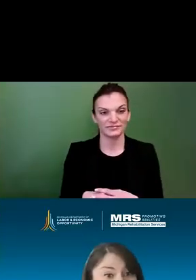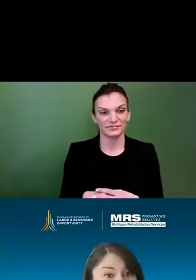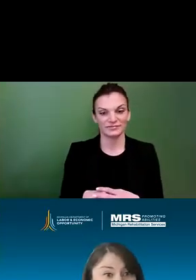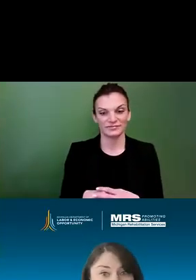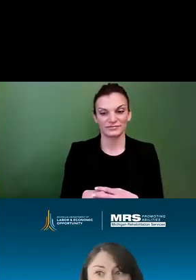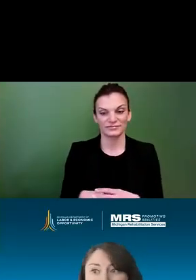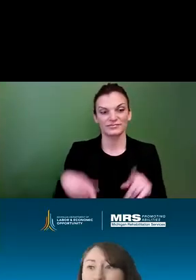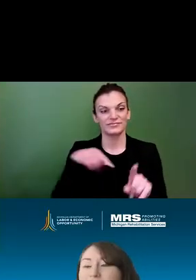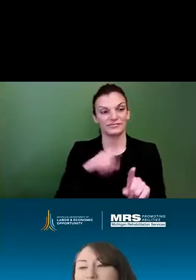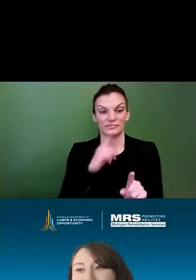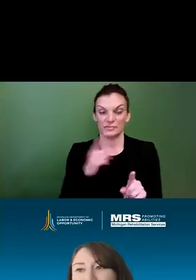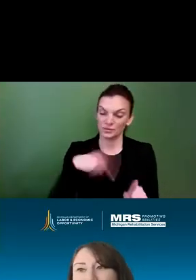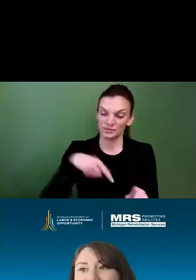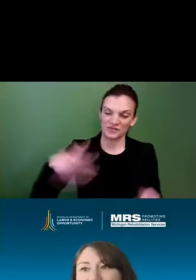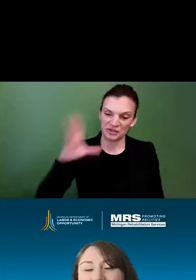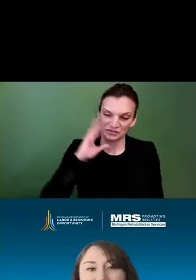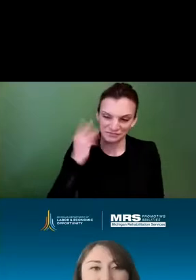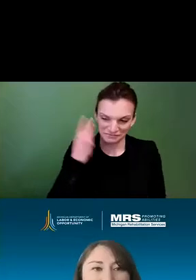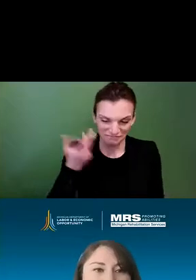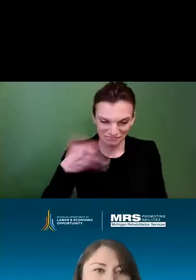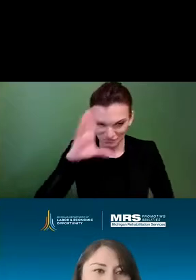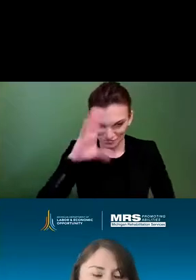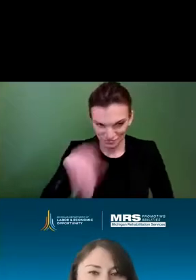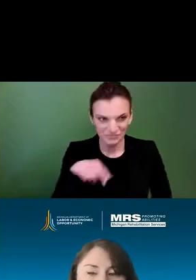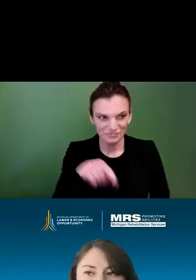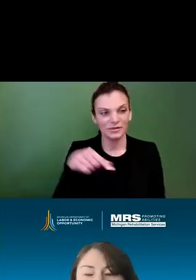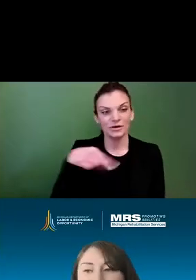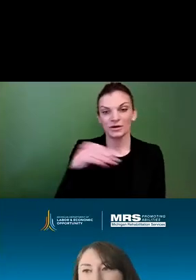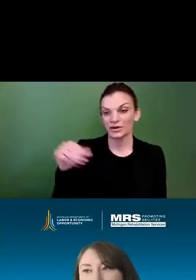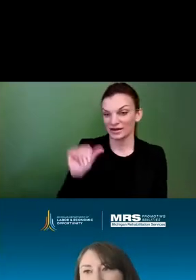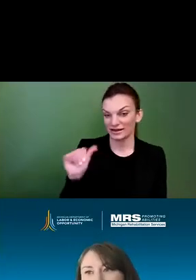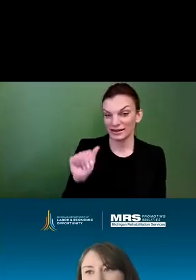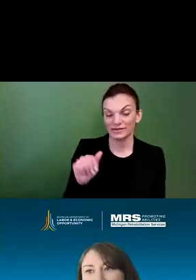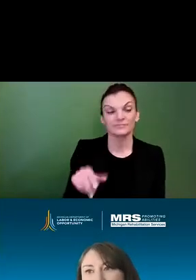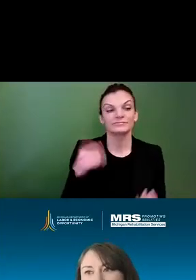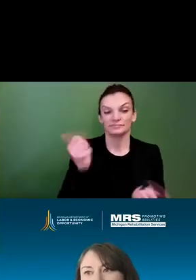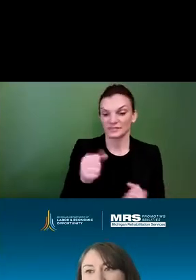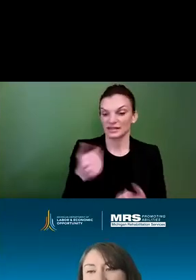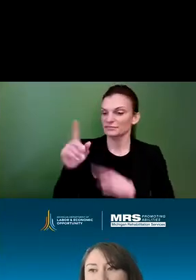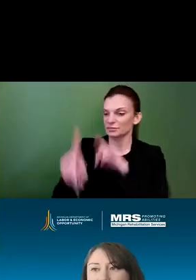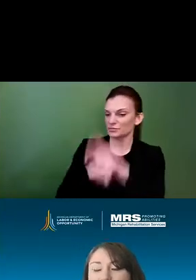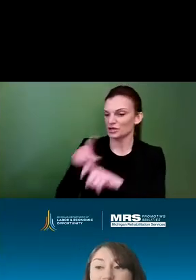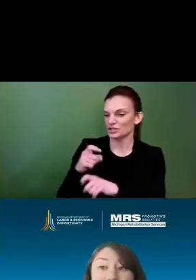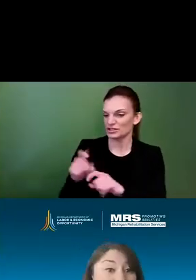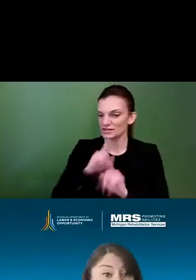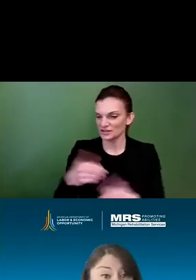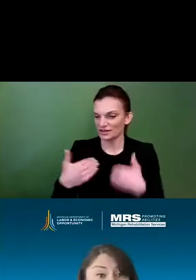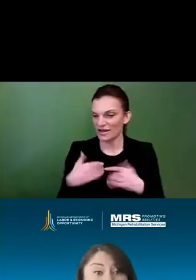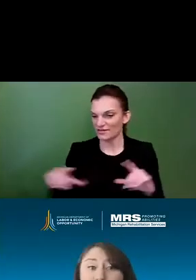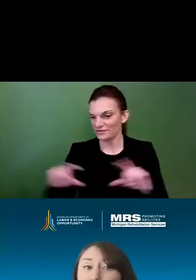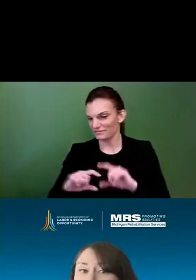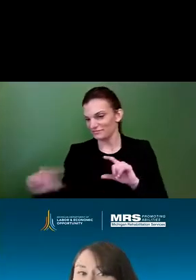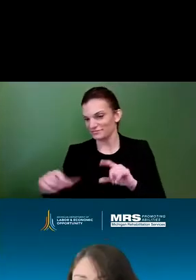for us anymore. Today we have a Q&A feature, so please utilize that to interact and ask